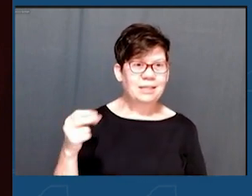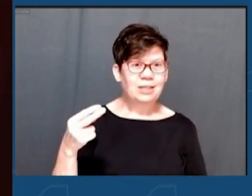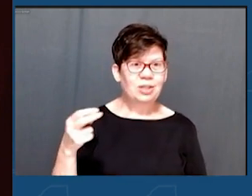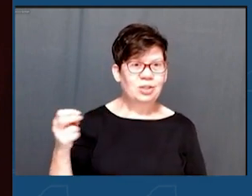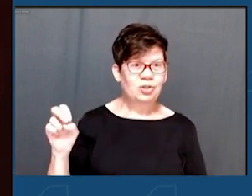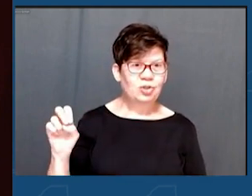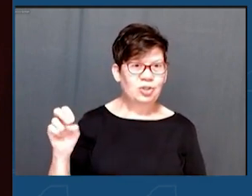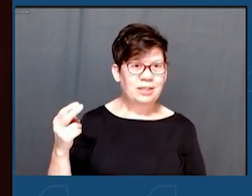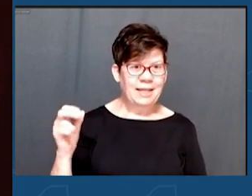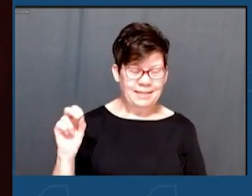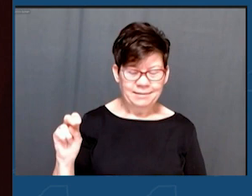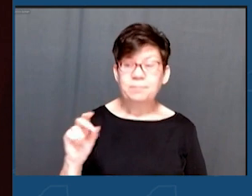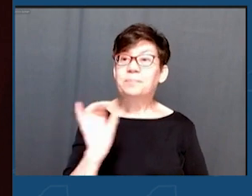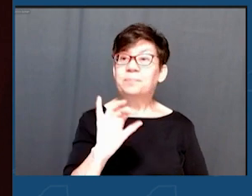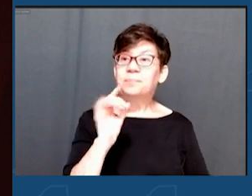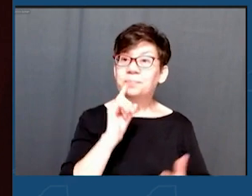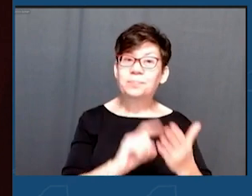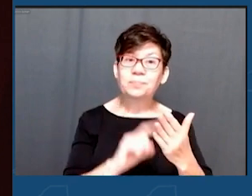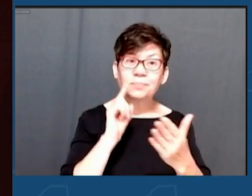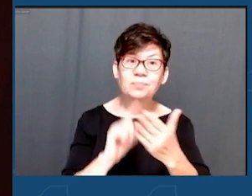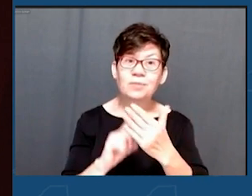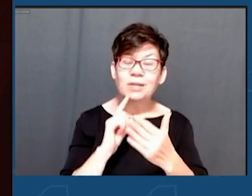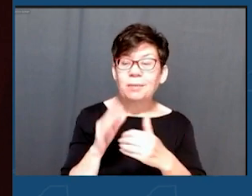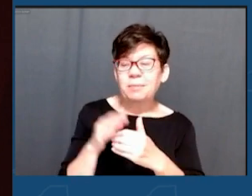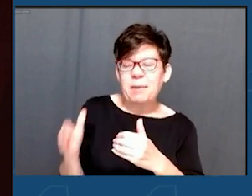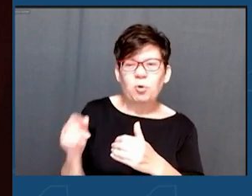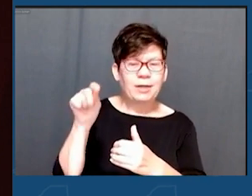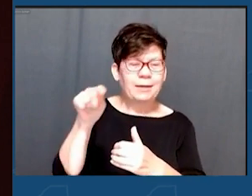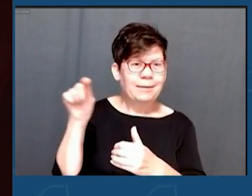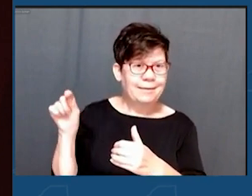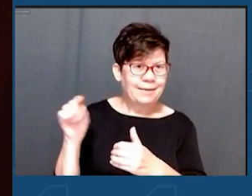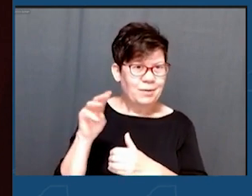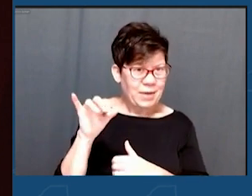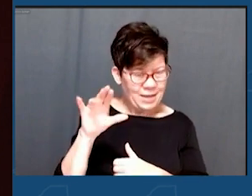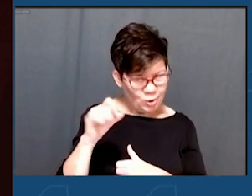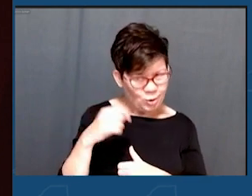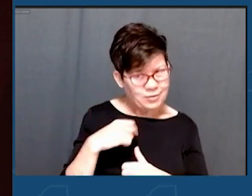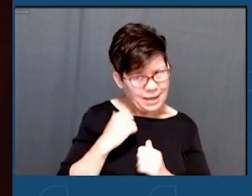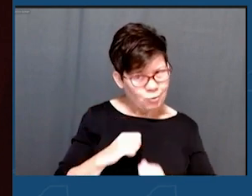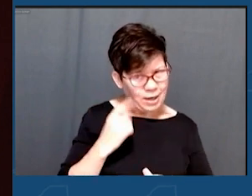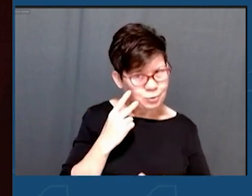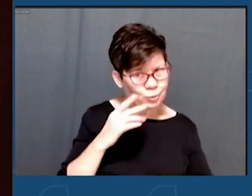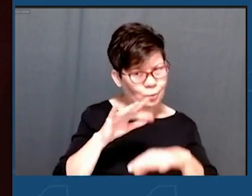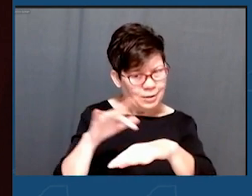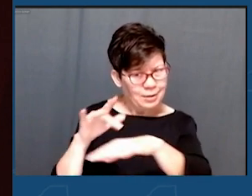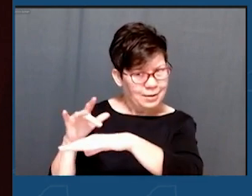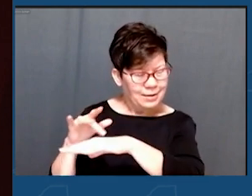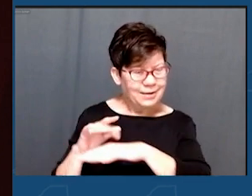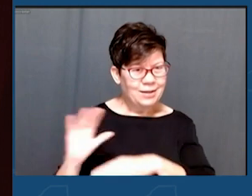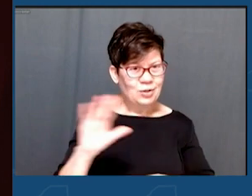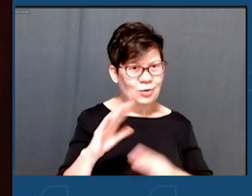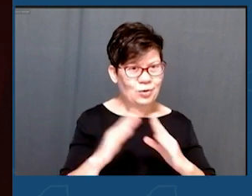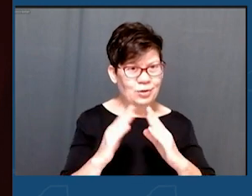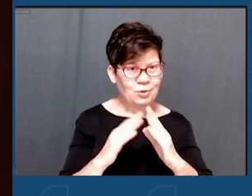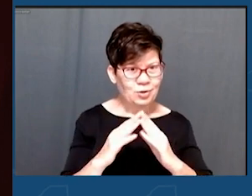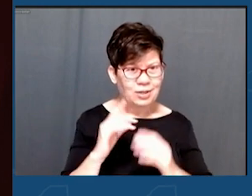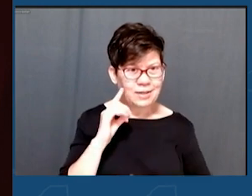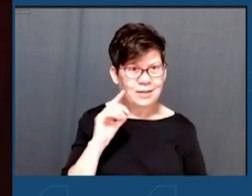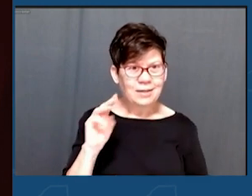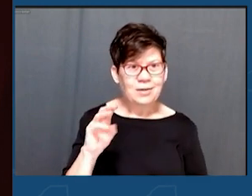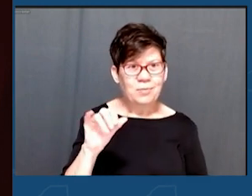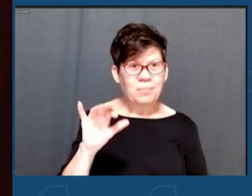I also want to recognize we have some neighboring mayors. I do get out to all your communities as well, so don't worry about that. Kamal Johnson, the mayor of the city of